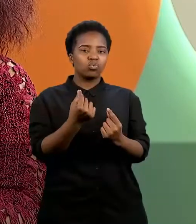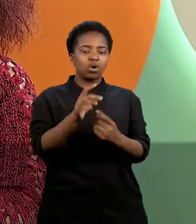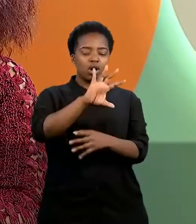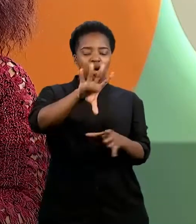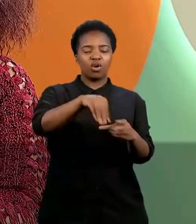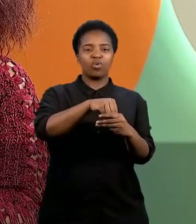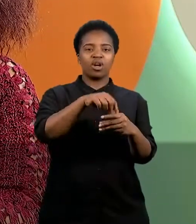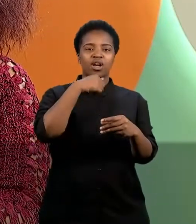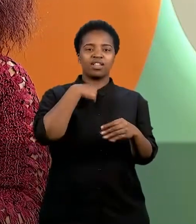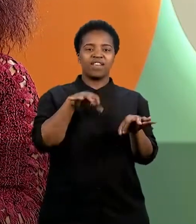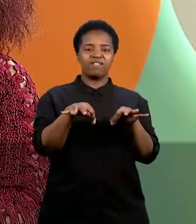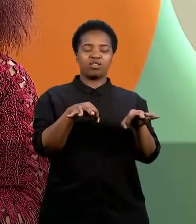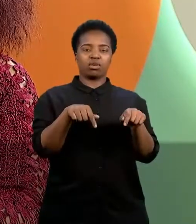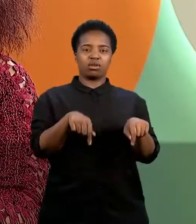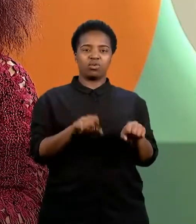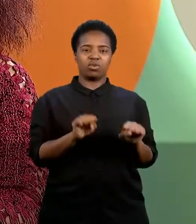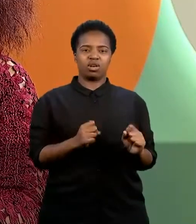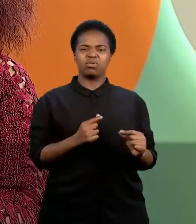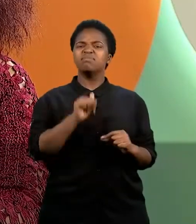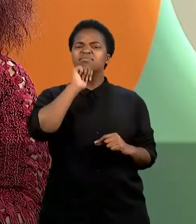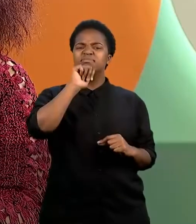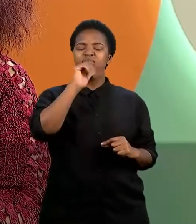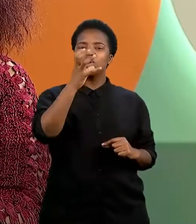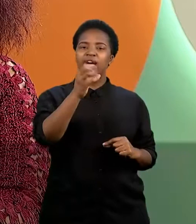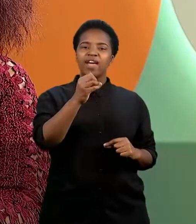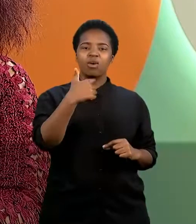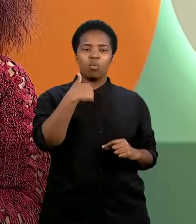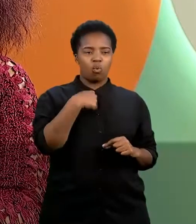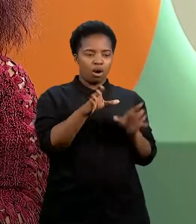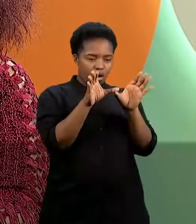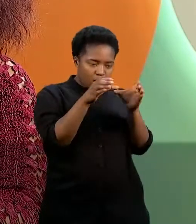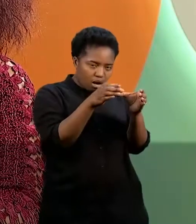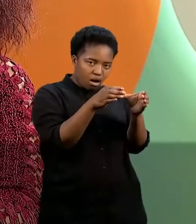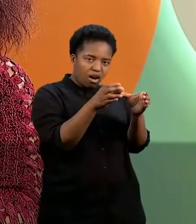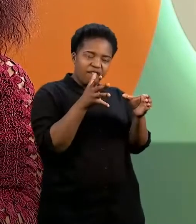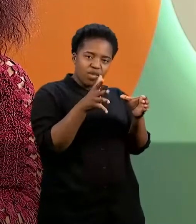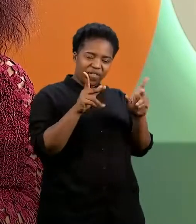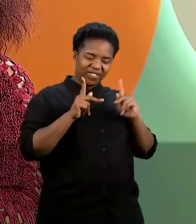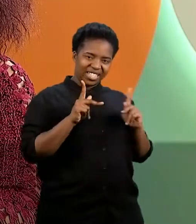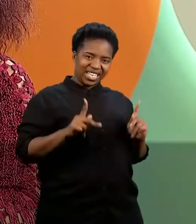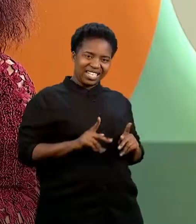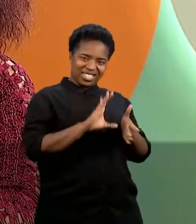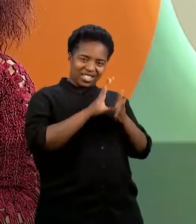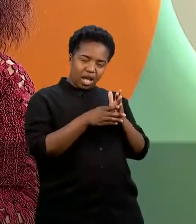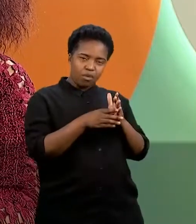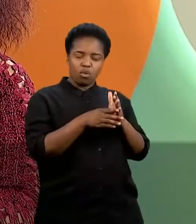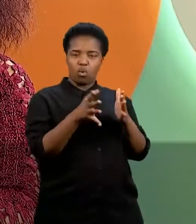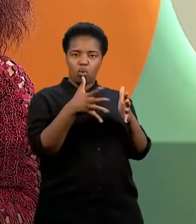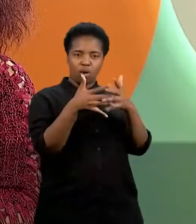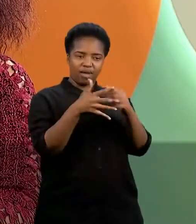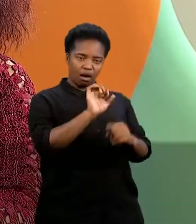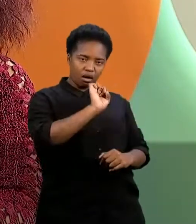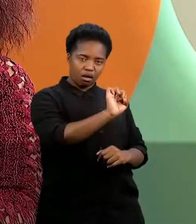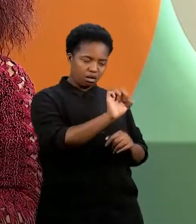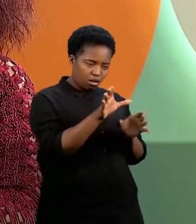into this fashion line. Even if you can have an aisle in the shop whereby you know that when you go to that aisle, you'll find this kind of